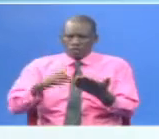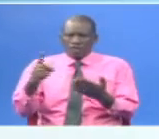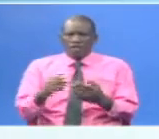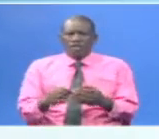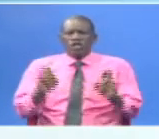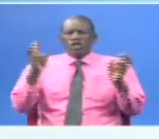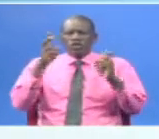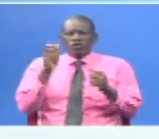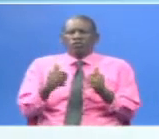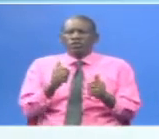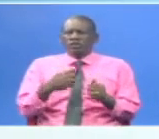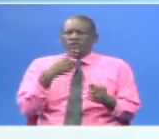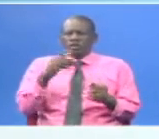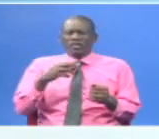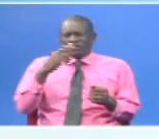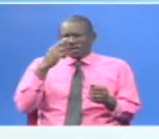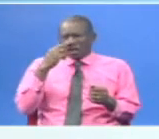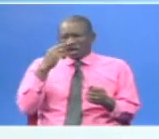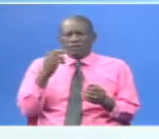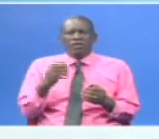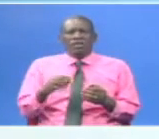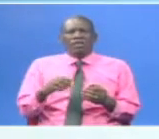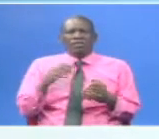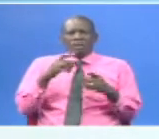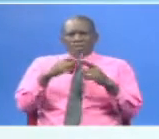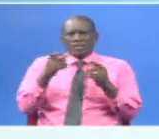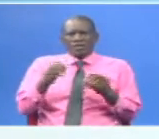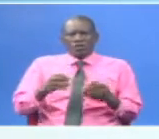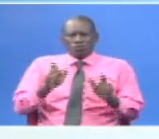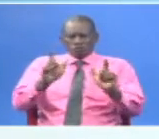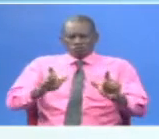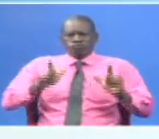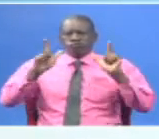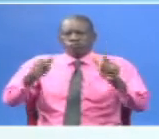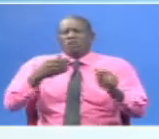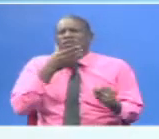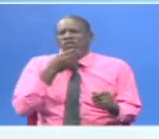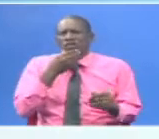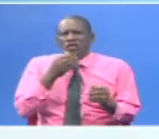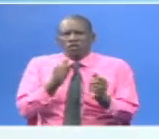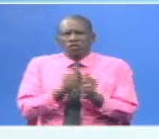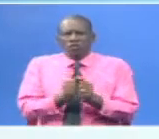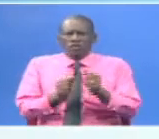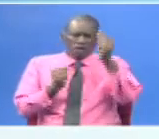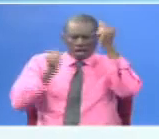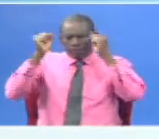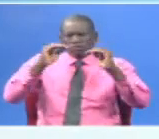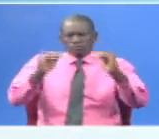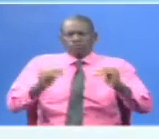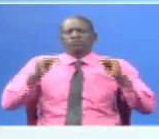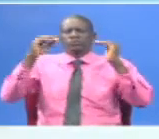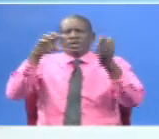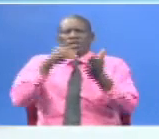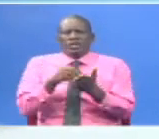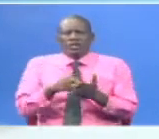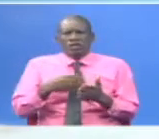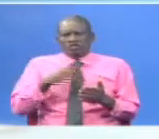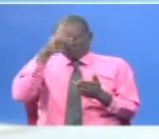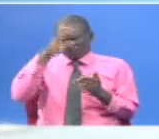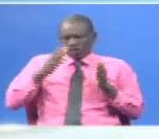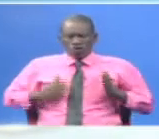since dismissed that as a joke, never mind that he was rewarded by his daddy with a military promotion for it. There are serious human